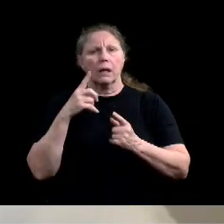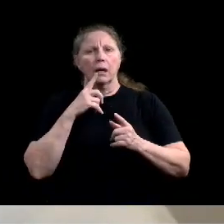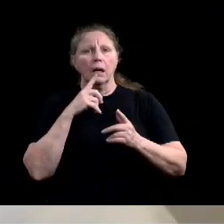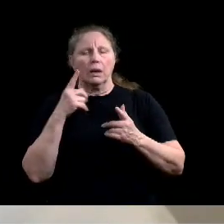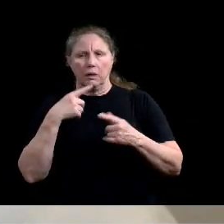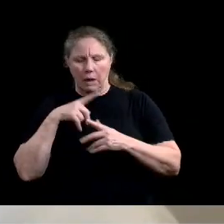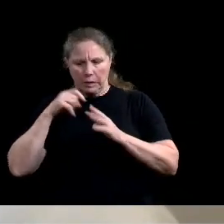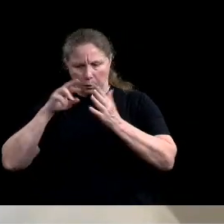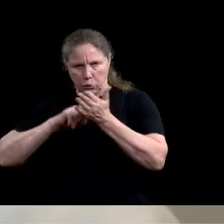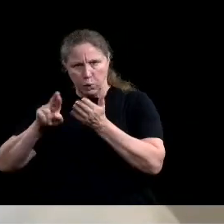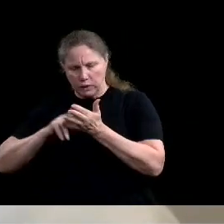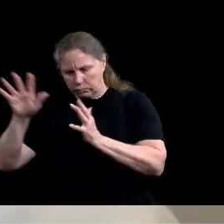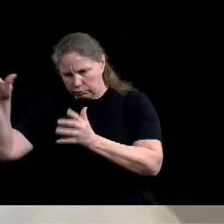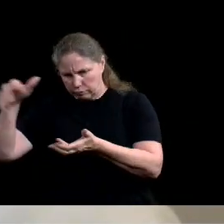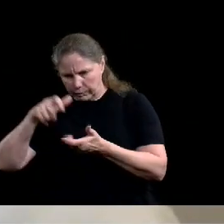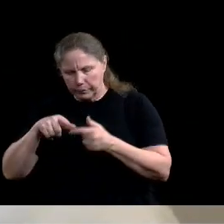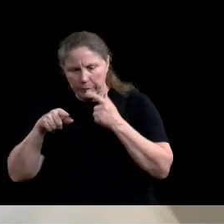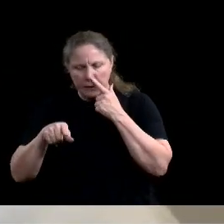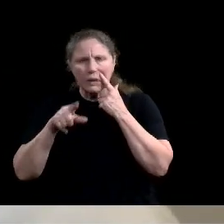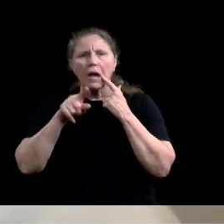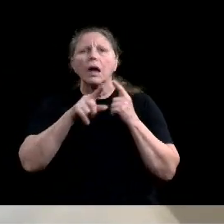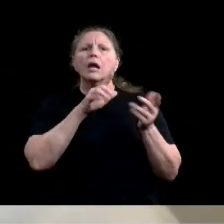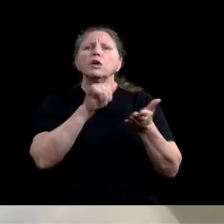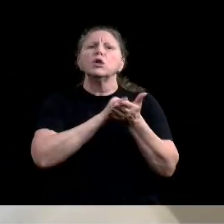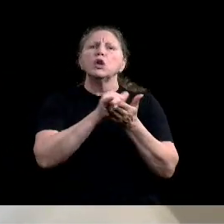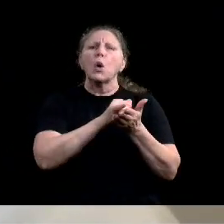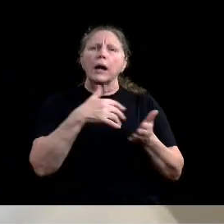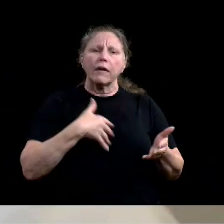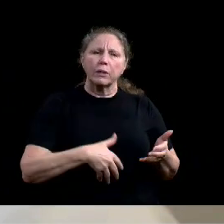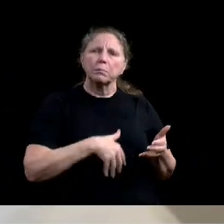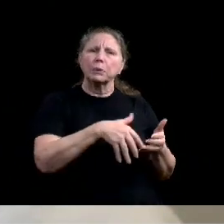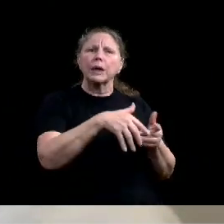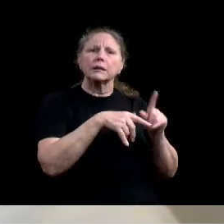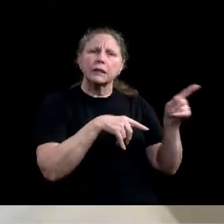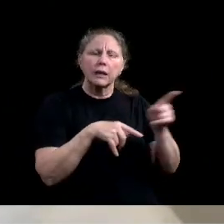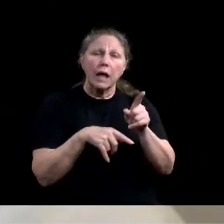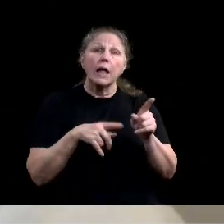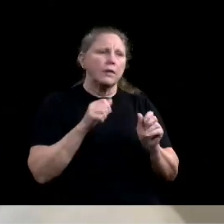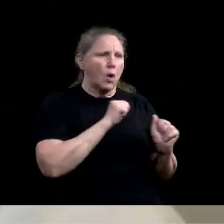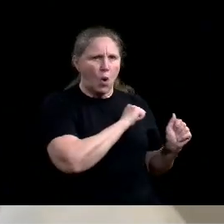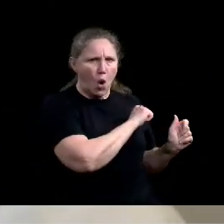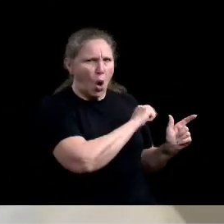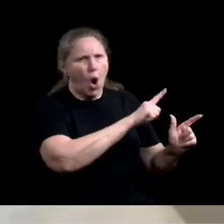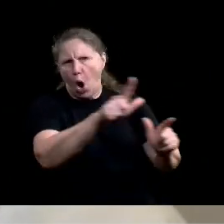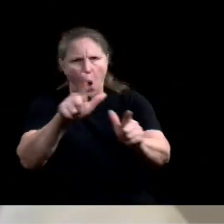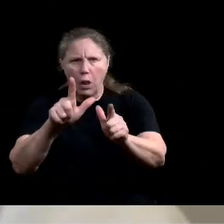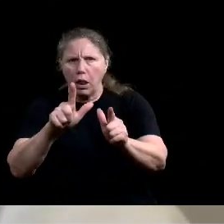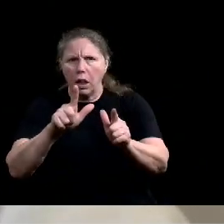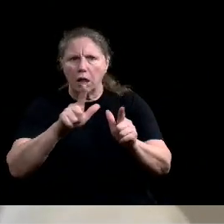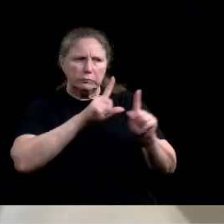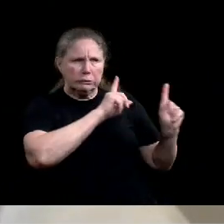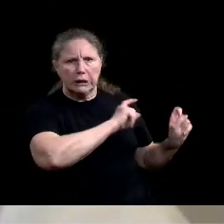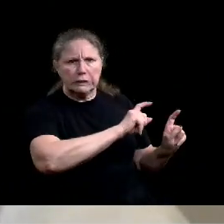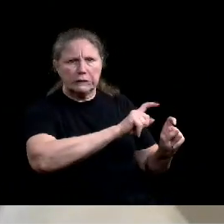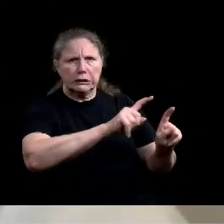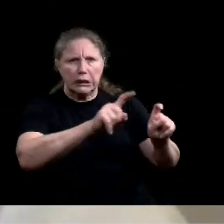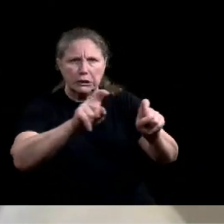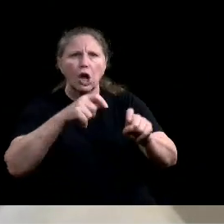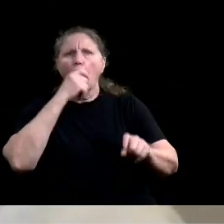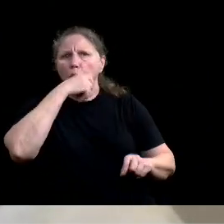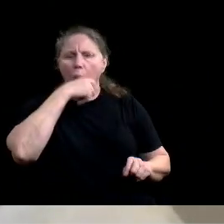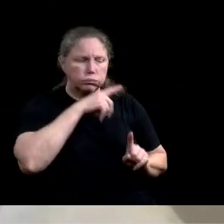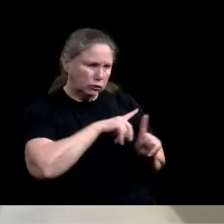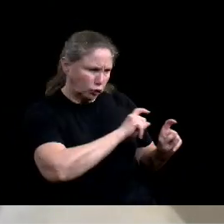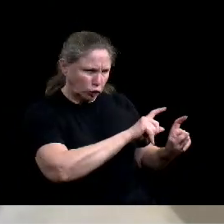York. They did universal screening, universal testing using the swab, and 15% of the